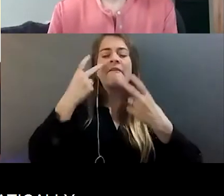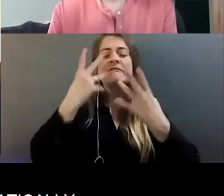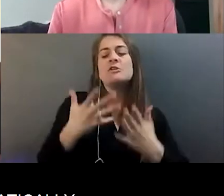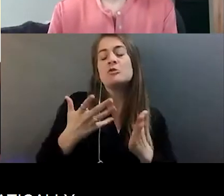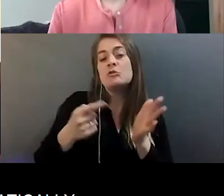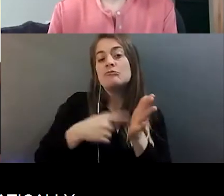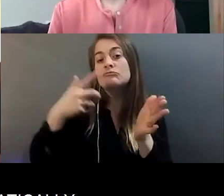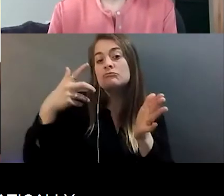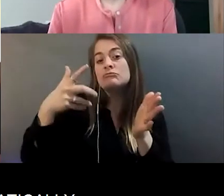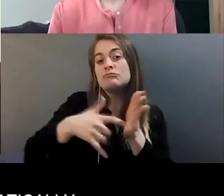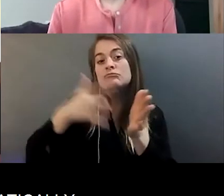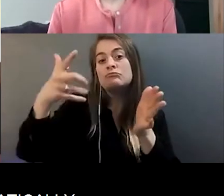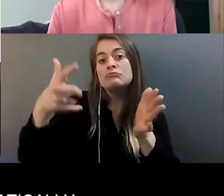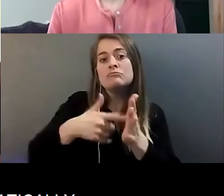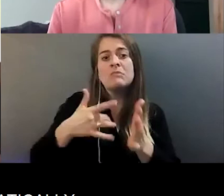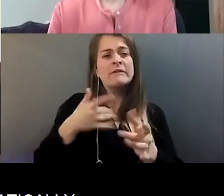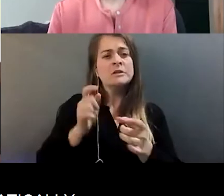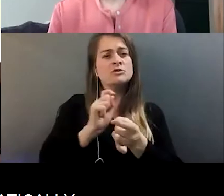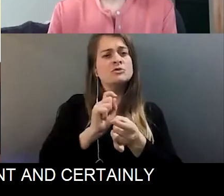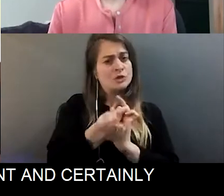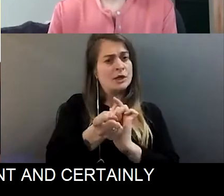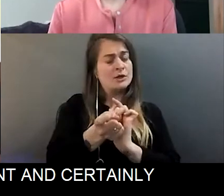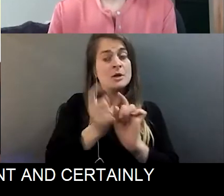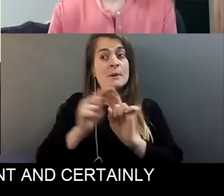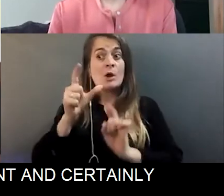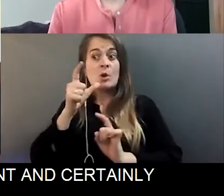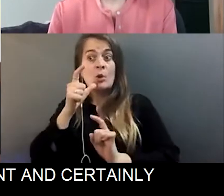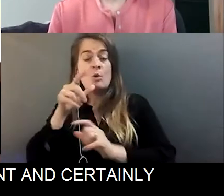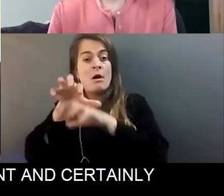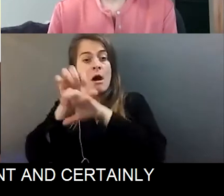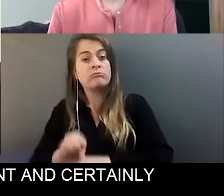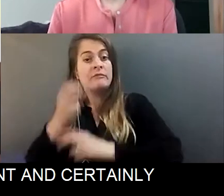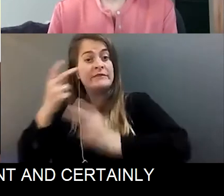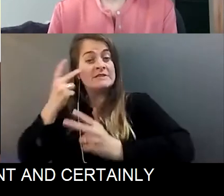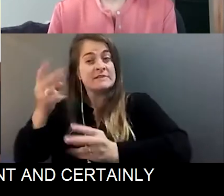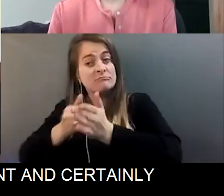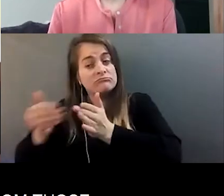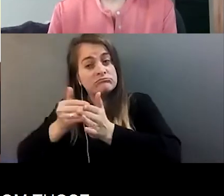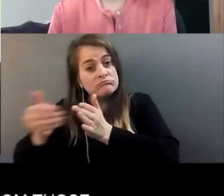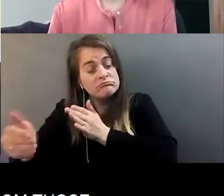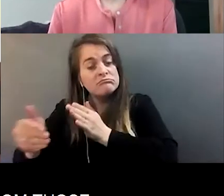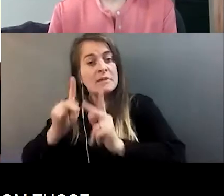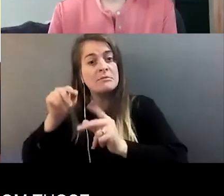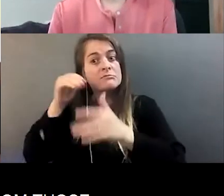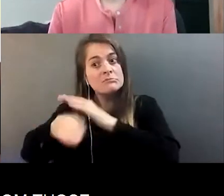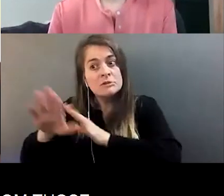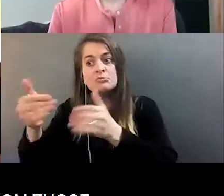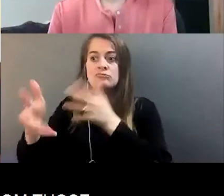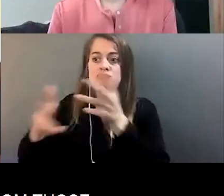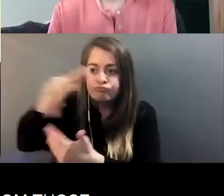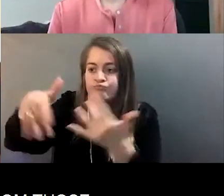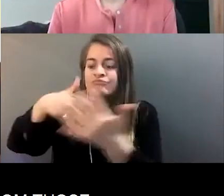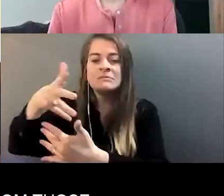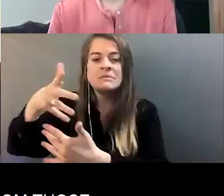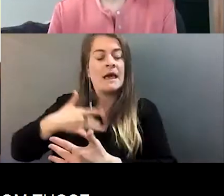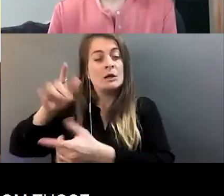different. It's been somewhat different, and it was certainly different for 4 months. But that group for whom those visits were very